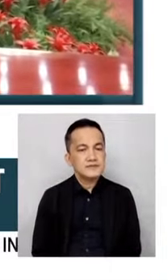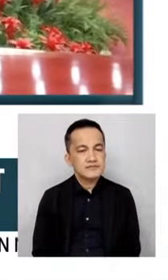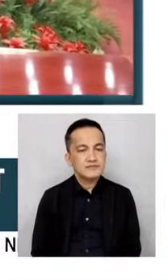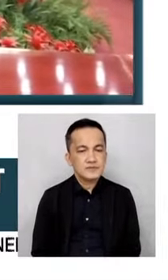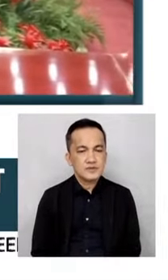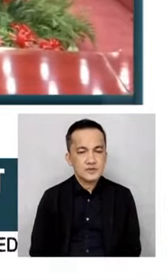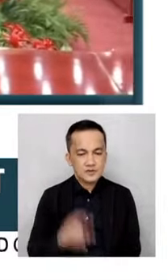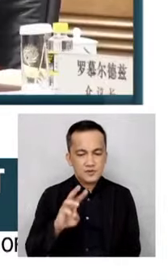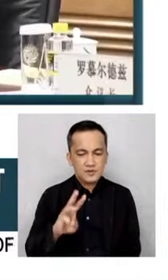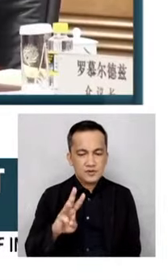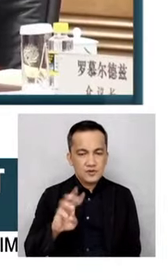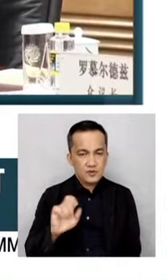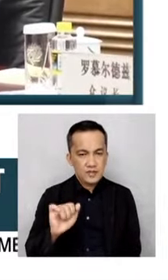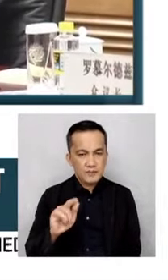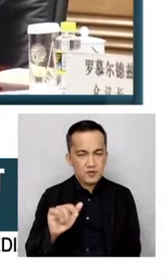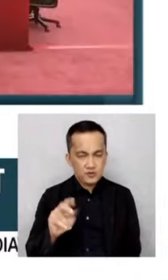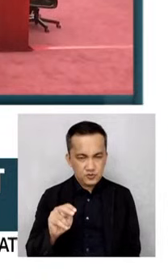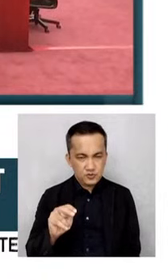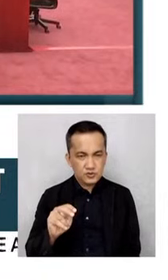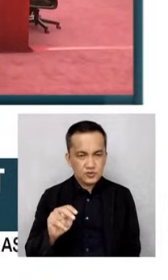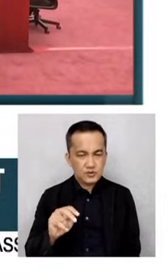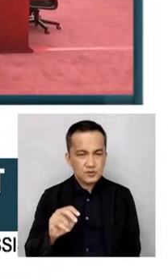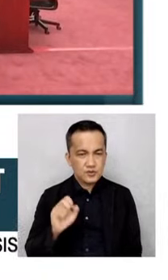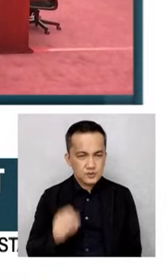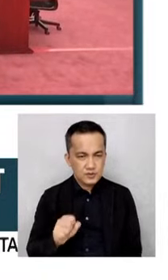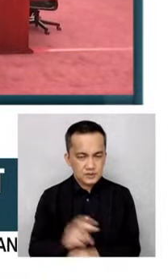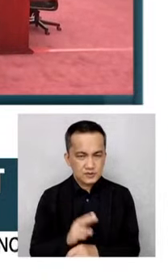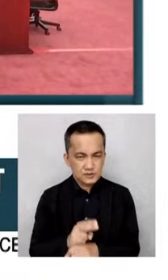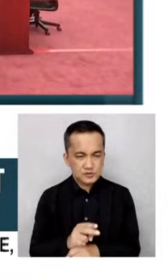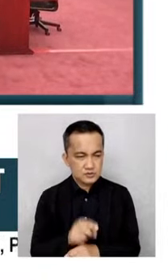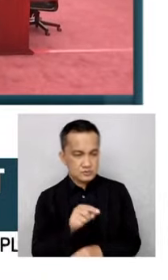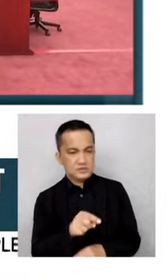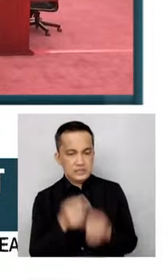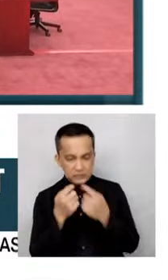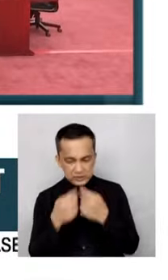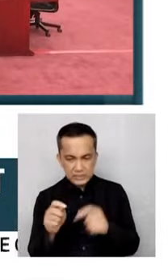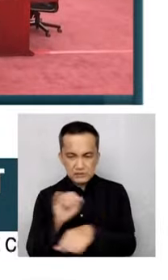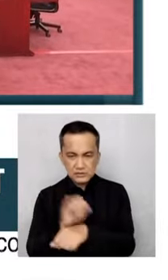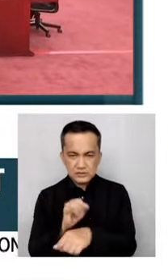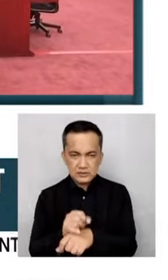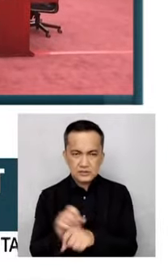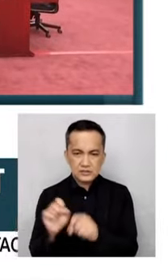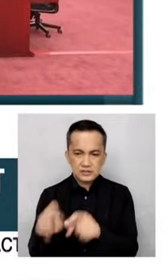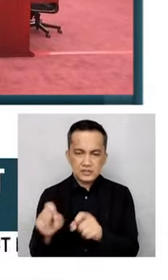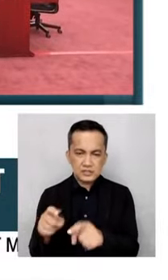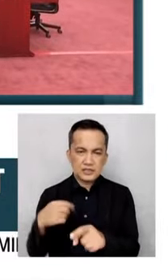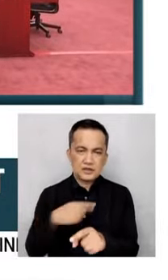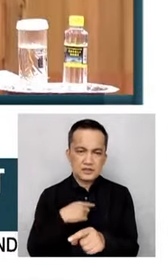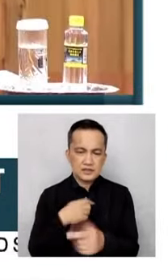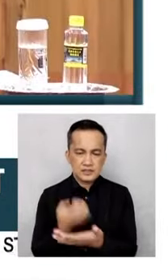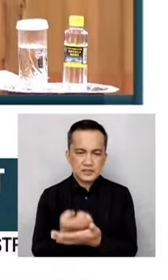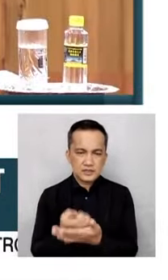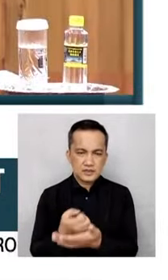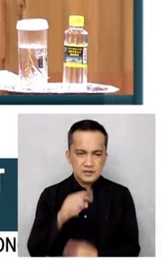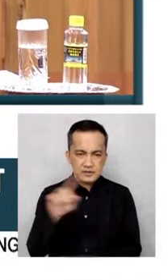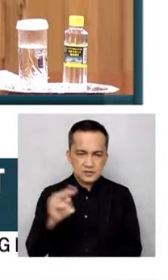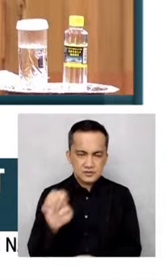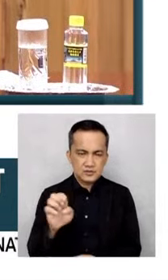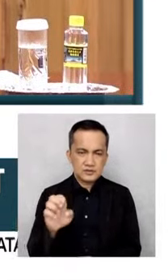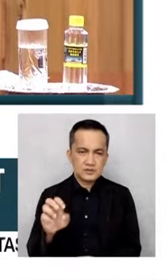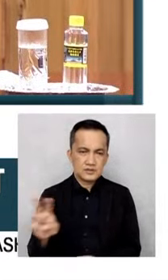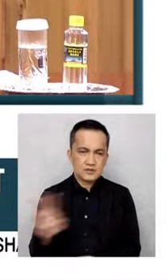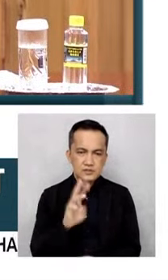weapon that we might use against efforts to sell out our economic zone, our sovereignty in the West Philippine